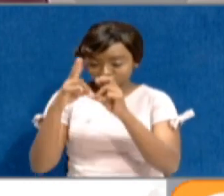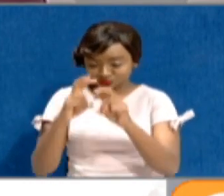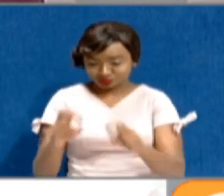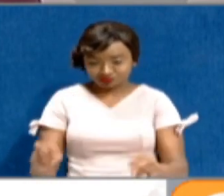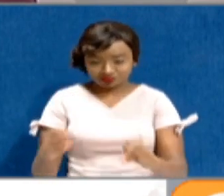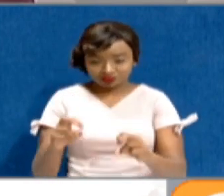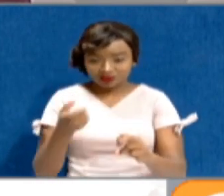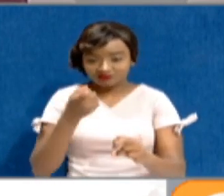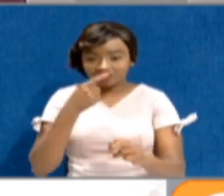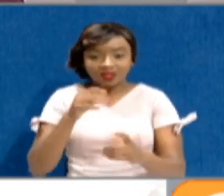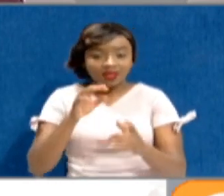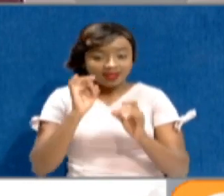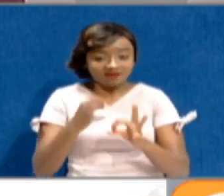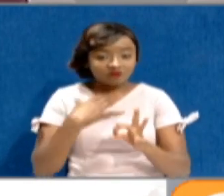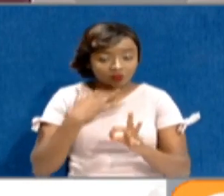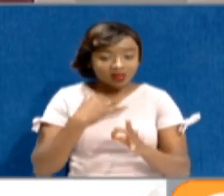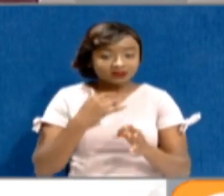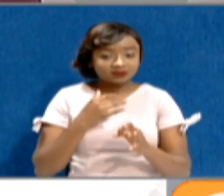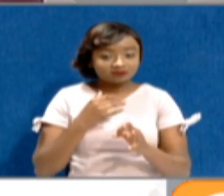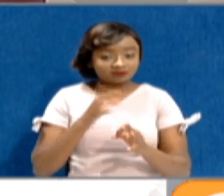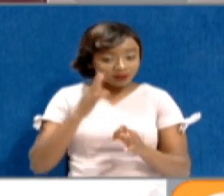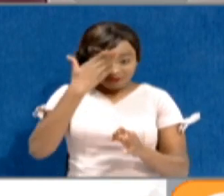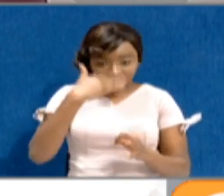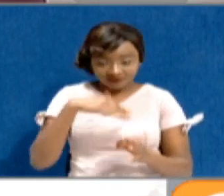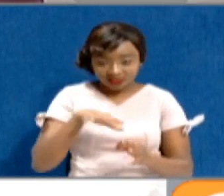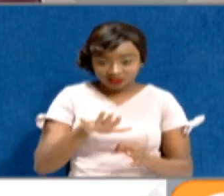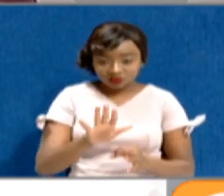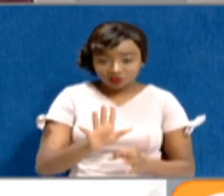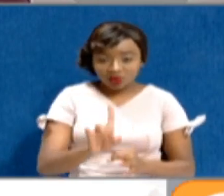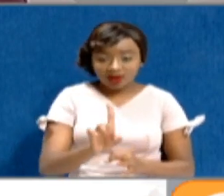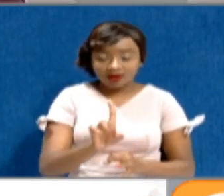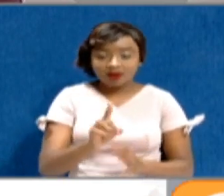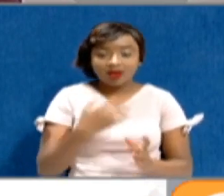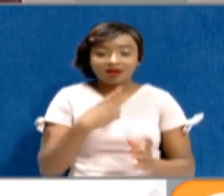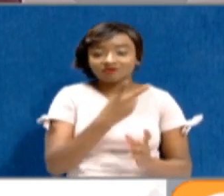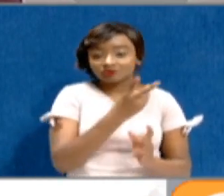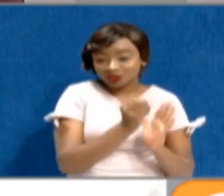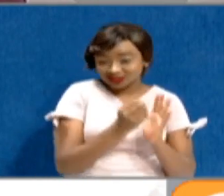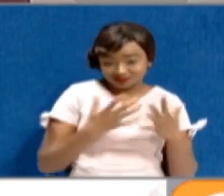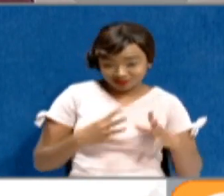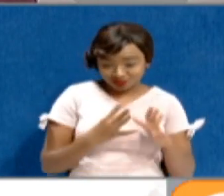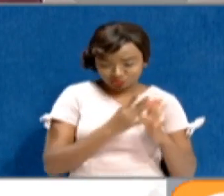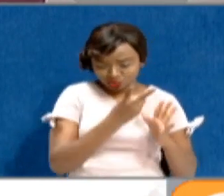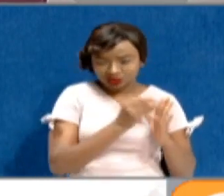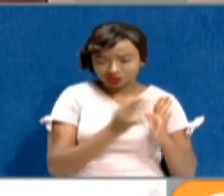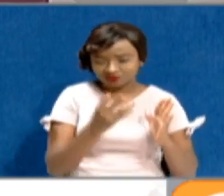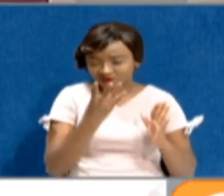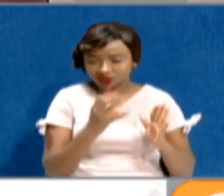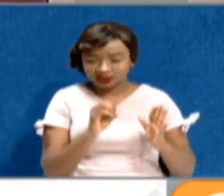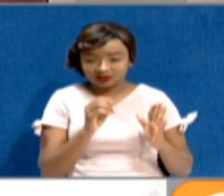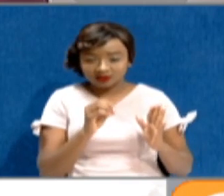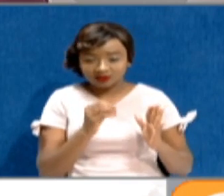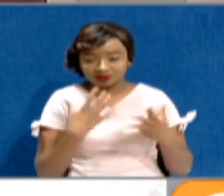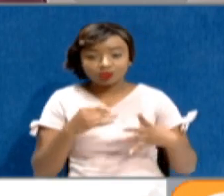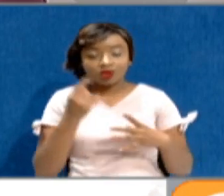the average budget to do a phase 1 study, remember we said phase 1 has between, 20 to 40 people? The